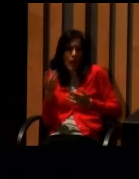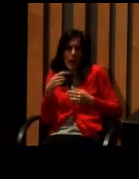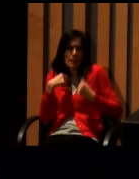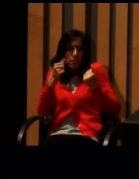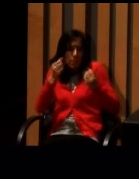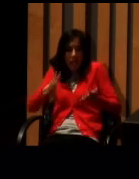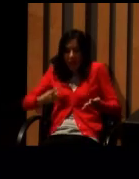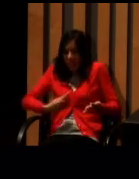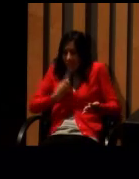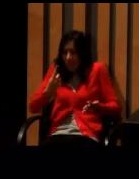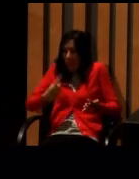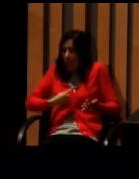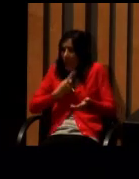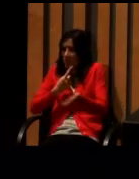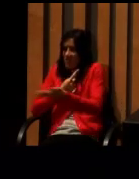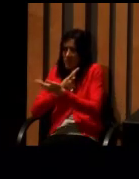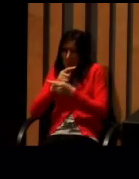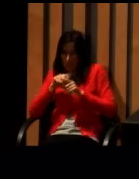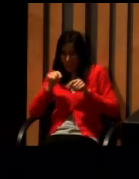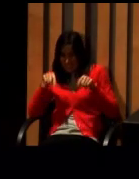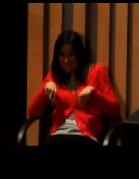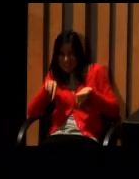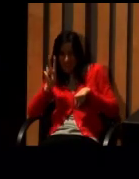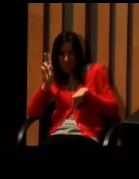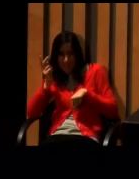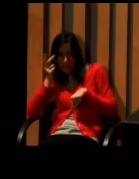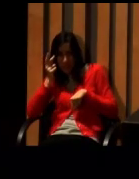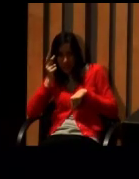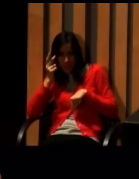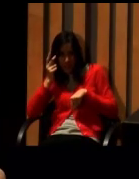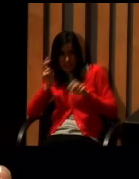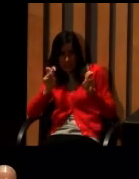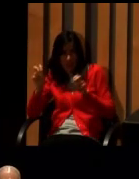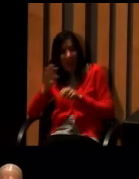everything. Well, guess what? This is political, and it's correct.